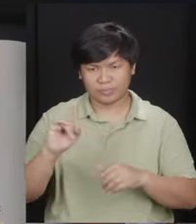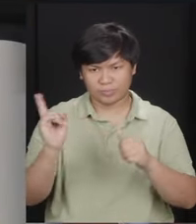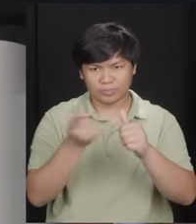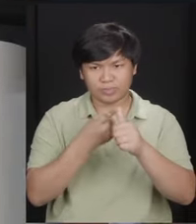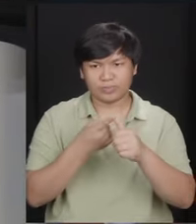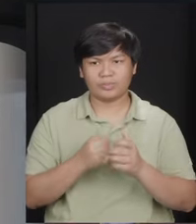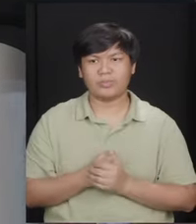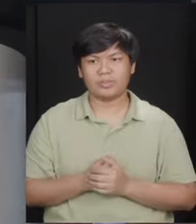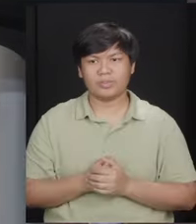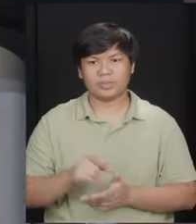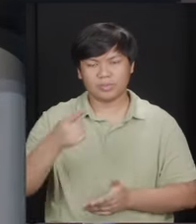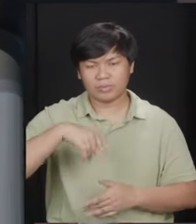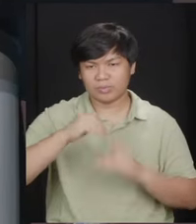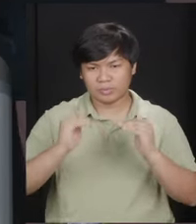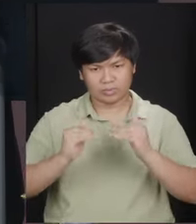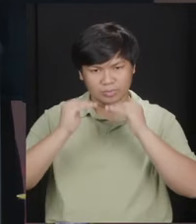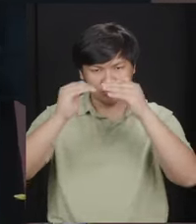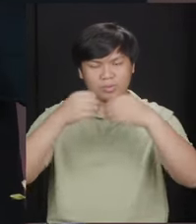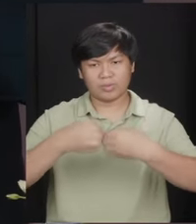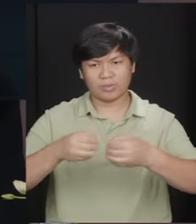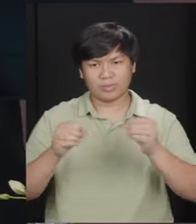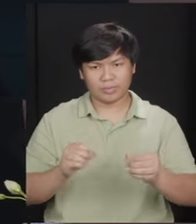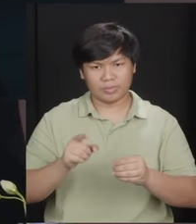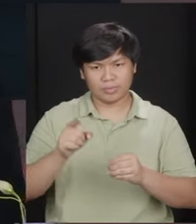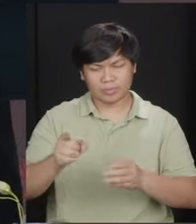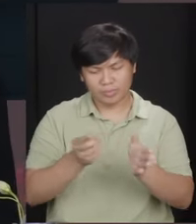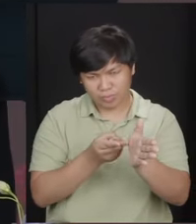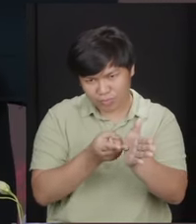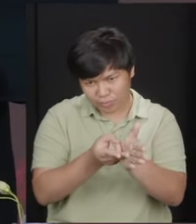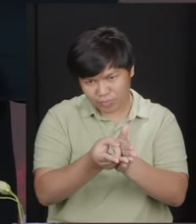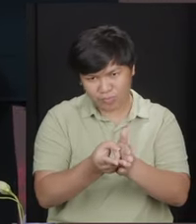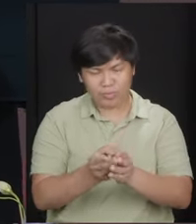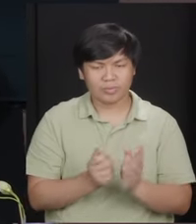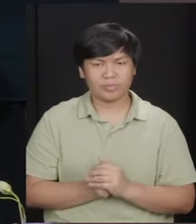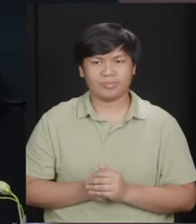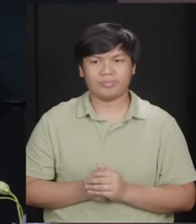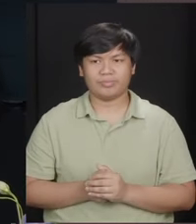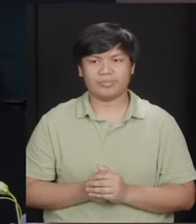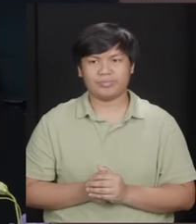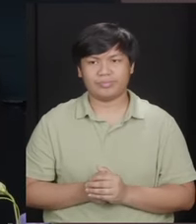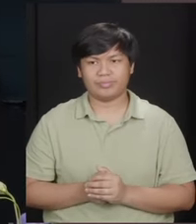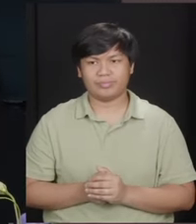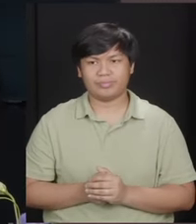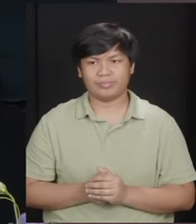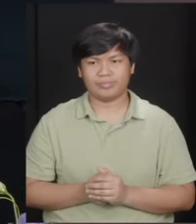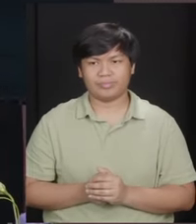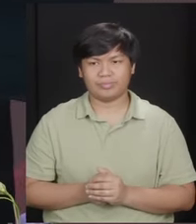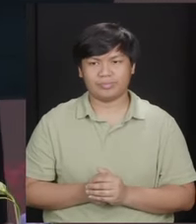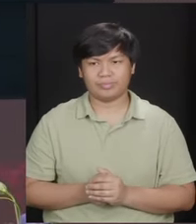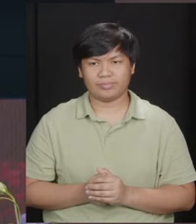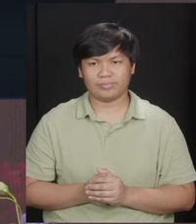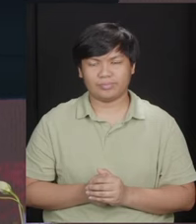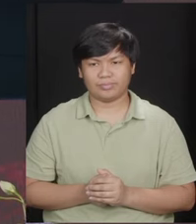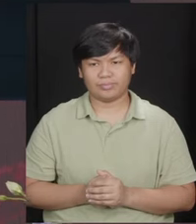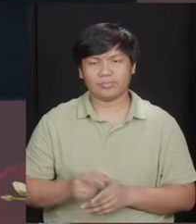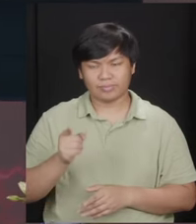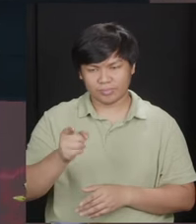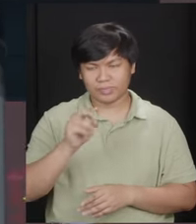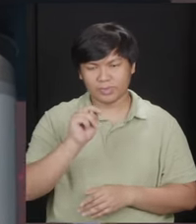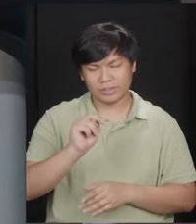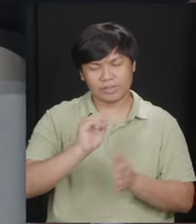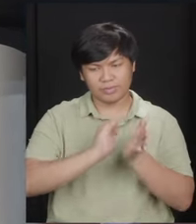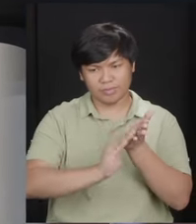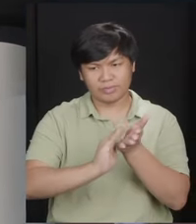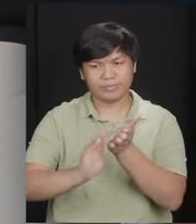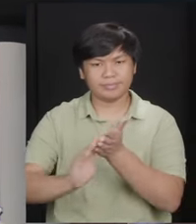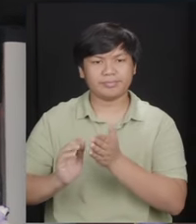the hindrance why you're not getting promoted in the office because of your Bible beliefs and so on. You are to forgive them. And